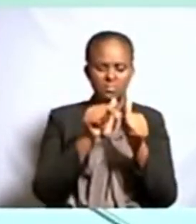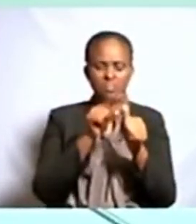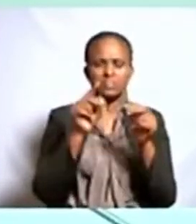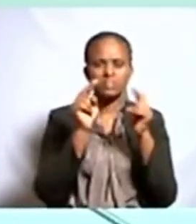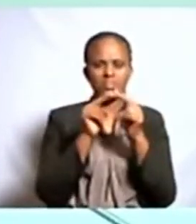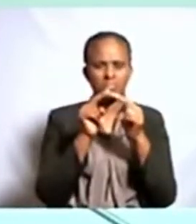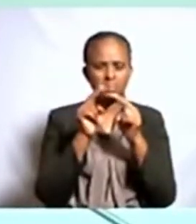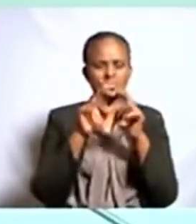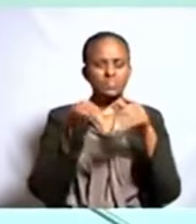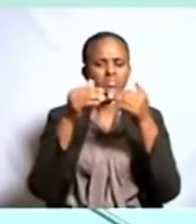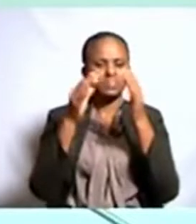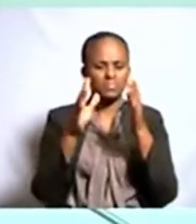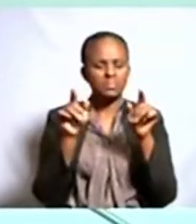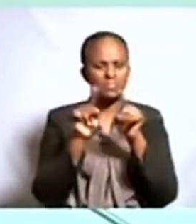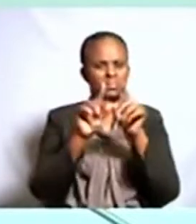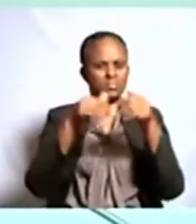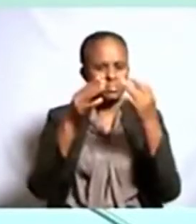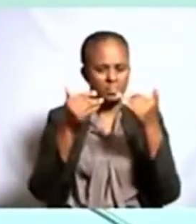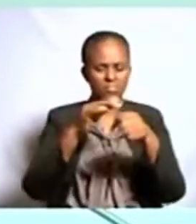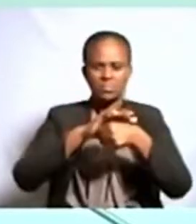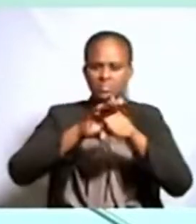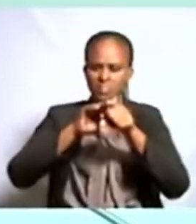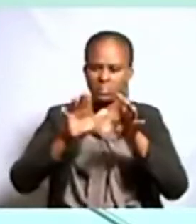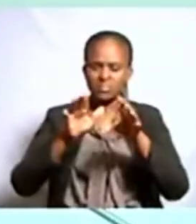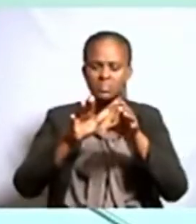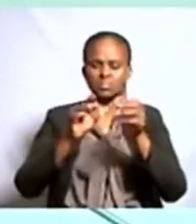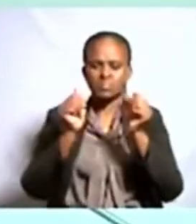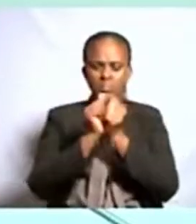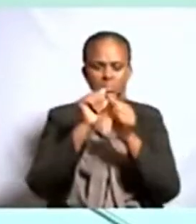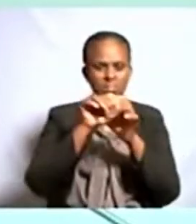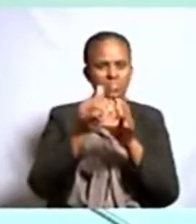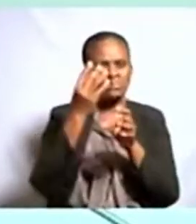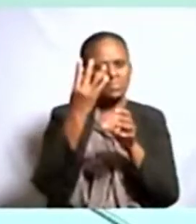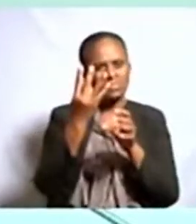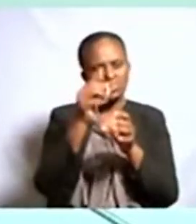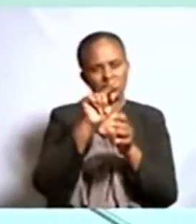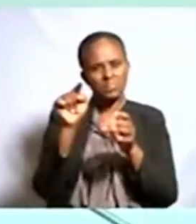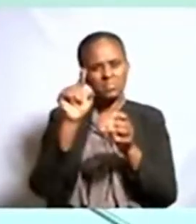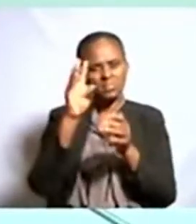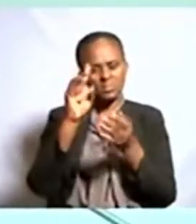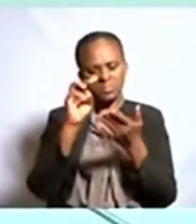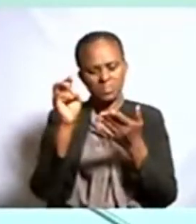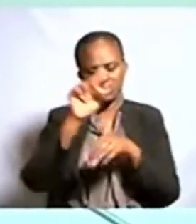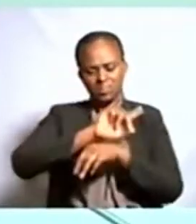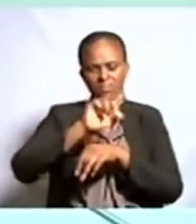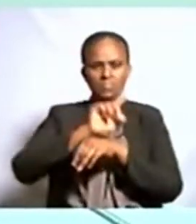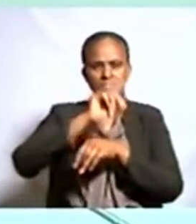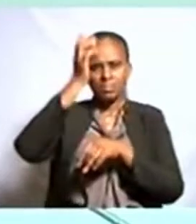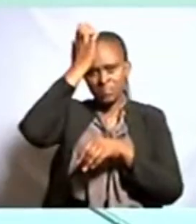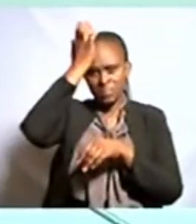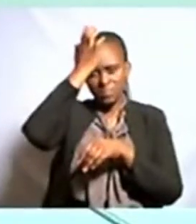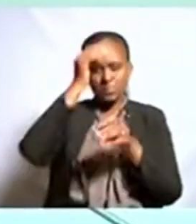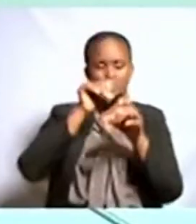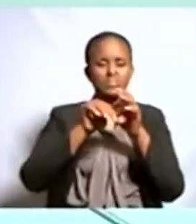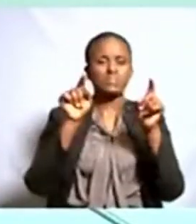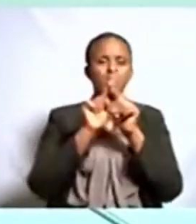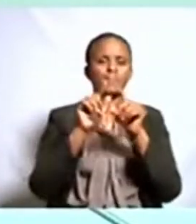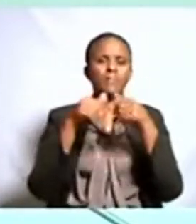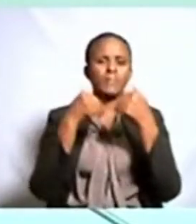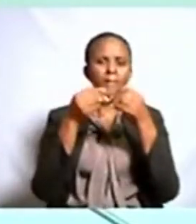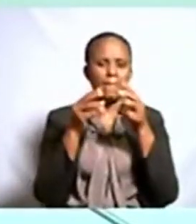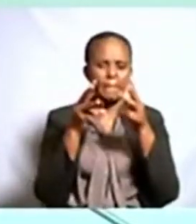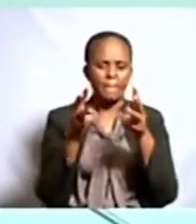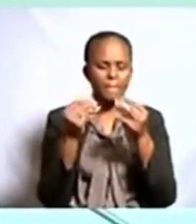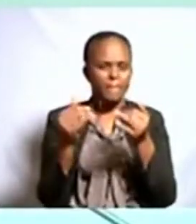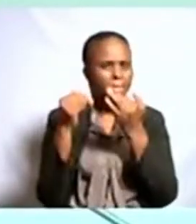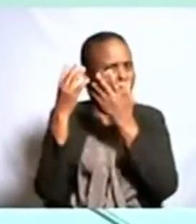the supplier was to deliver the COVID-19 supplies within 4 to 6 weeks from the date of the contract. In this regard, the supplier was expected